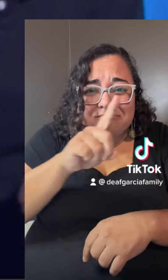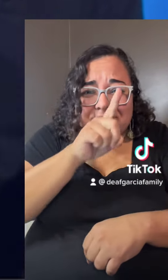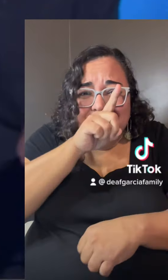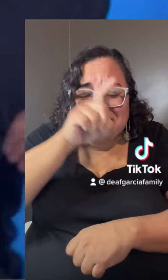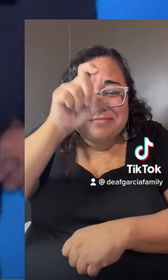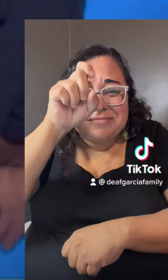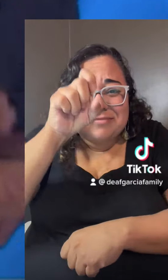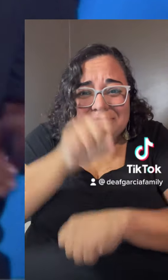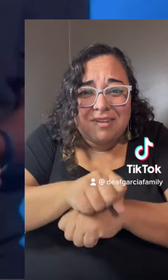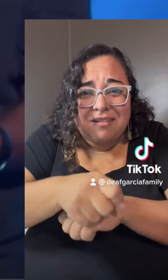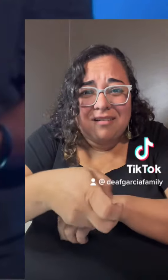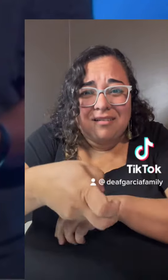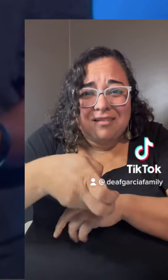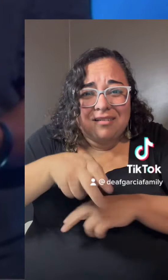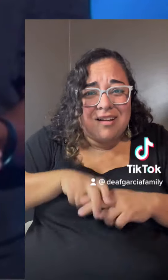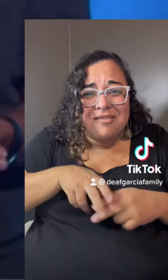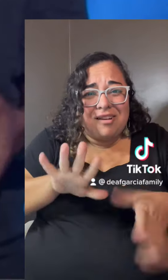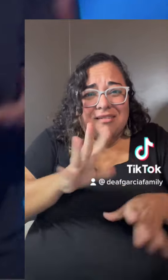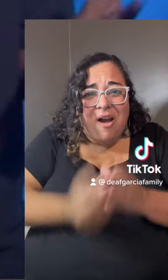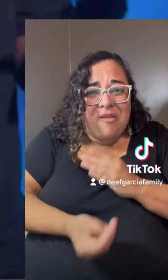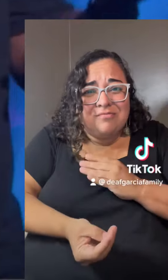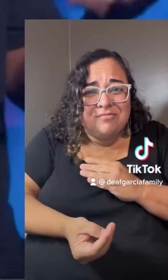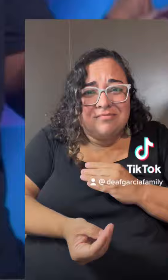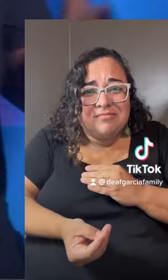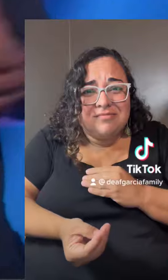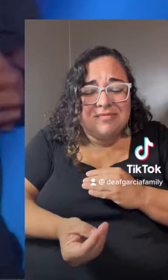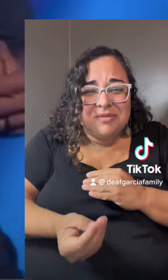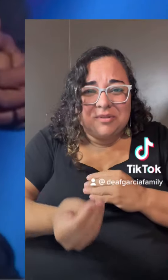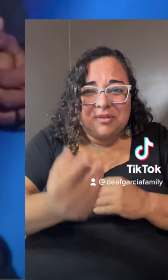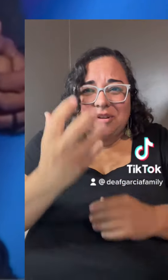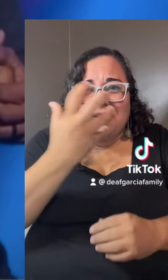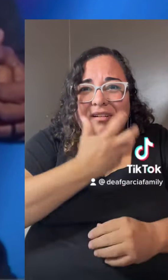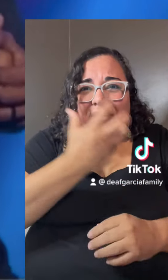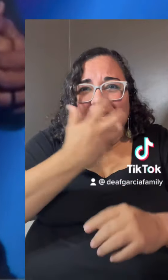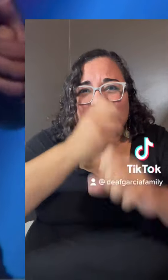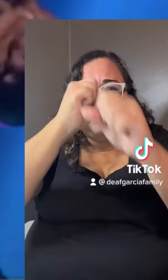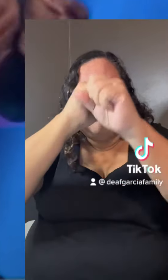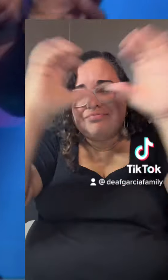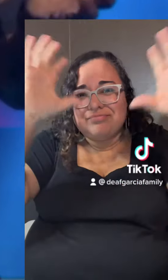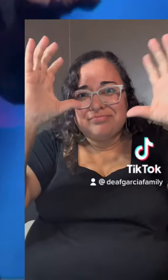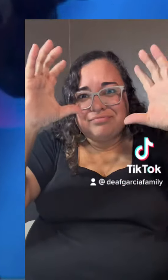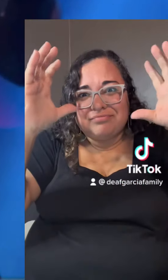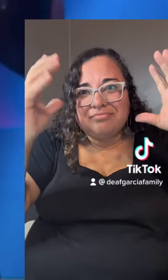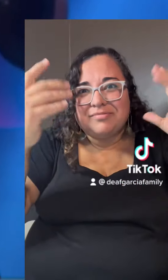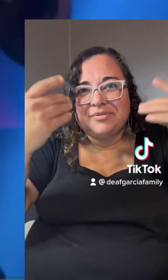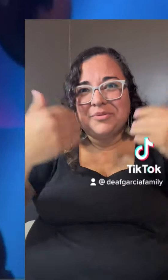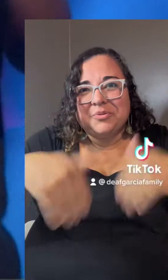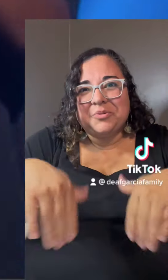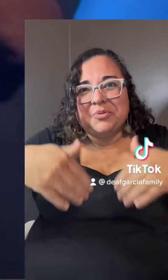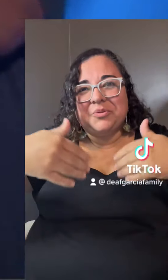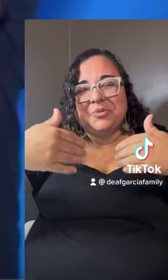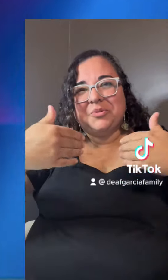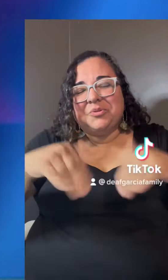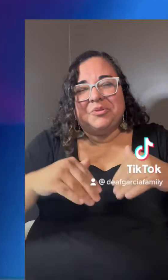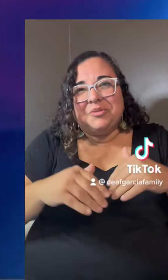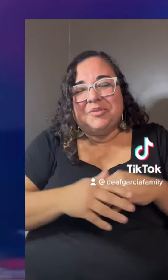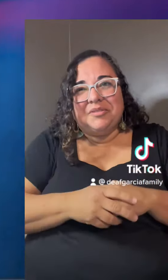he sits down and dies. I thought, wow, what an amazing illustration. But